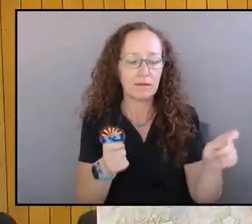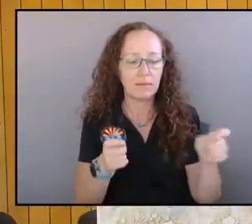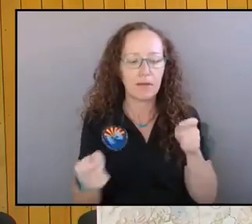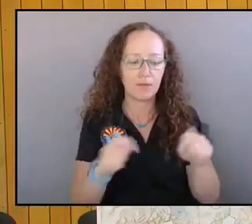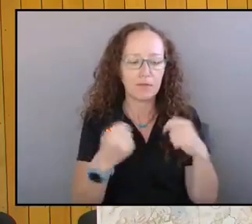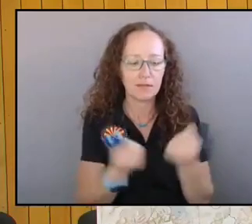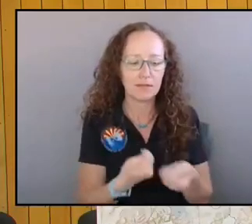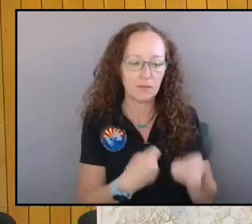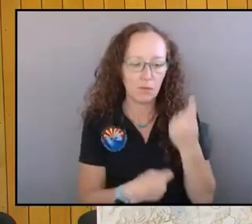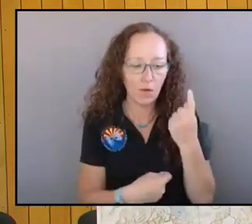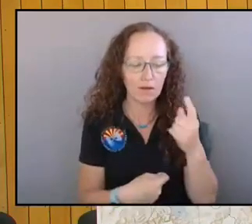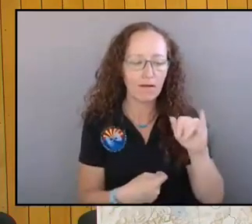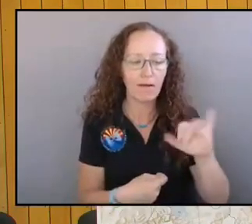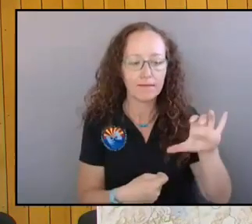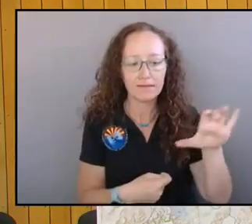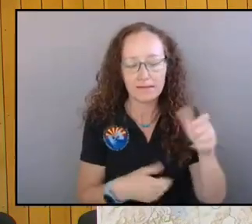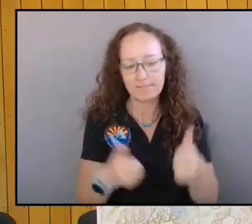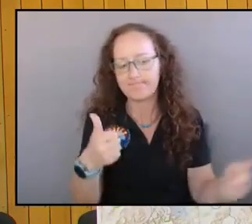Schwope.